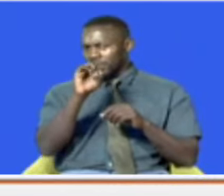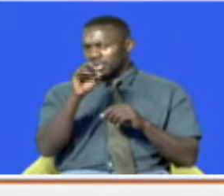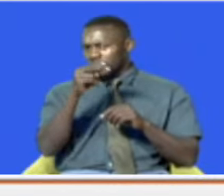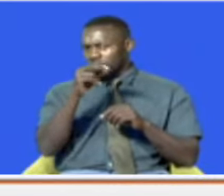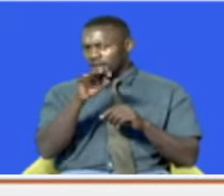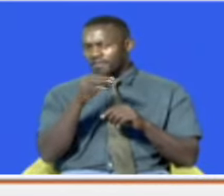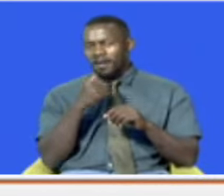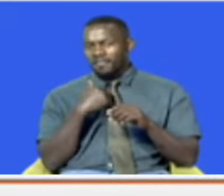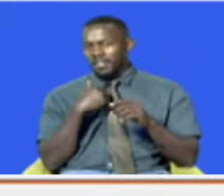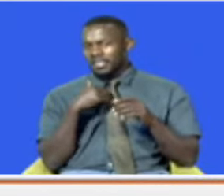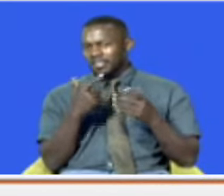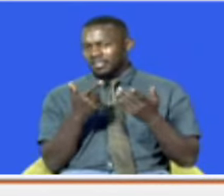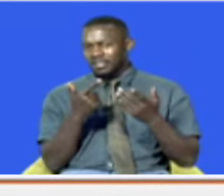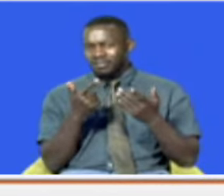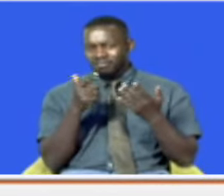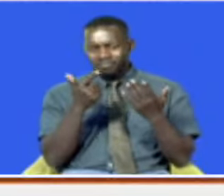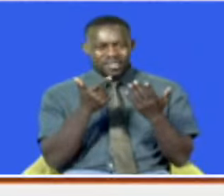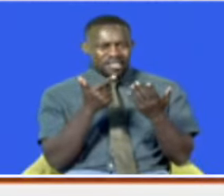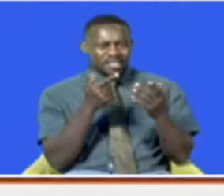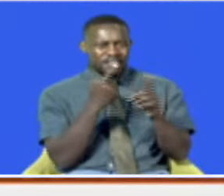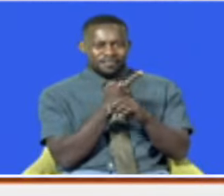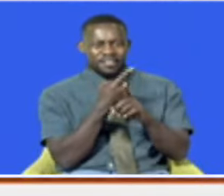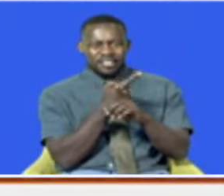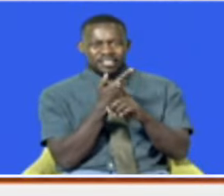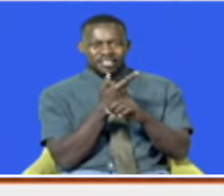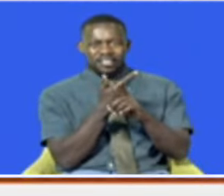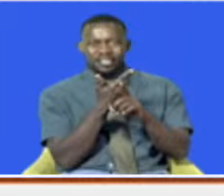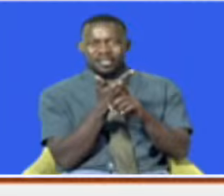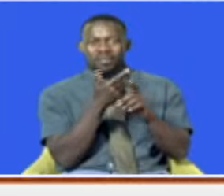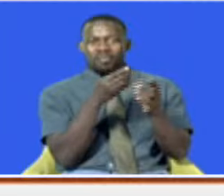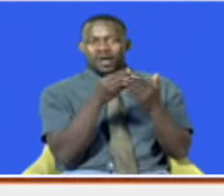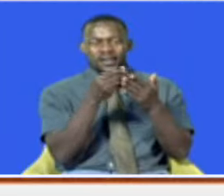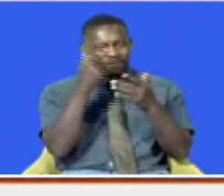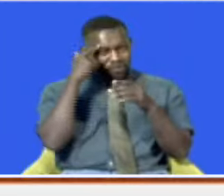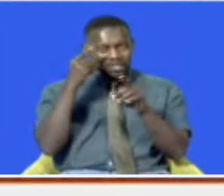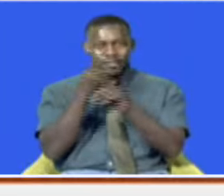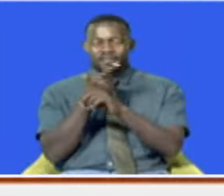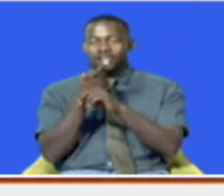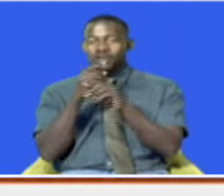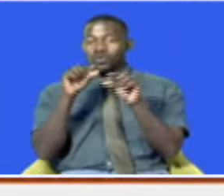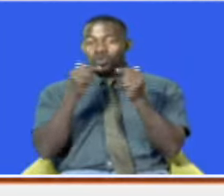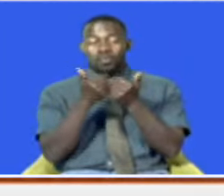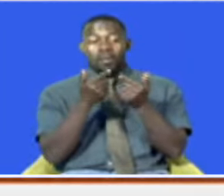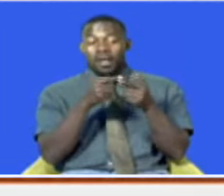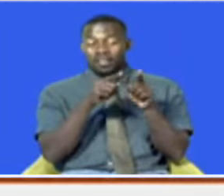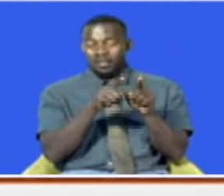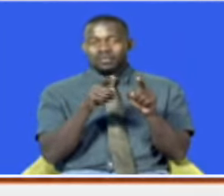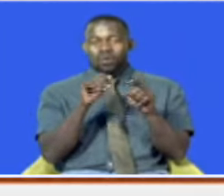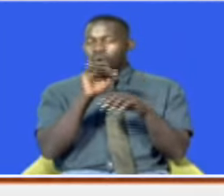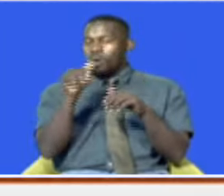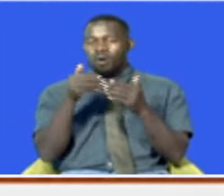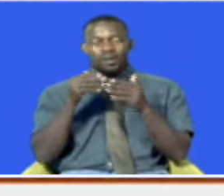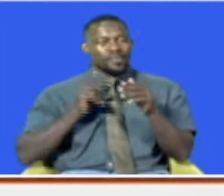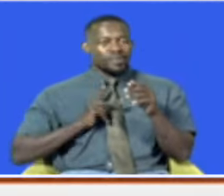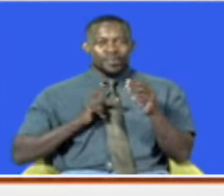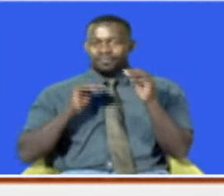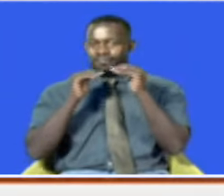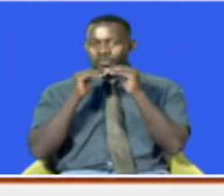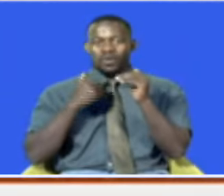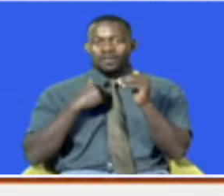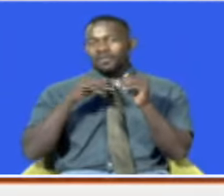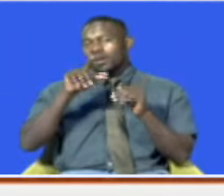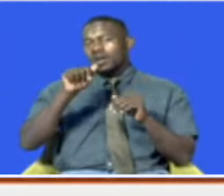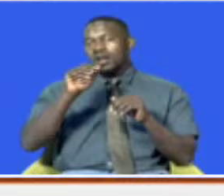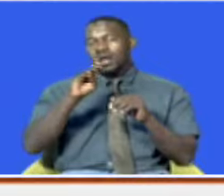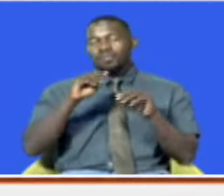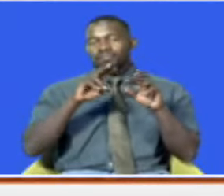enhanced packages for special groups of persons. In terms of its scope, it's broader. It includes laboratory investigations which